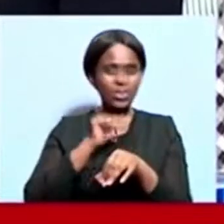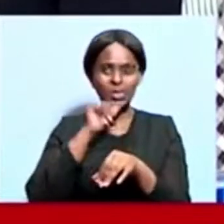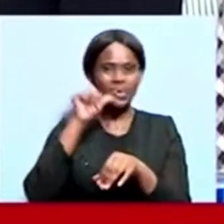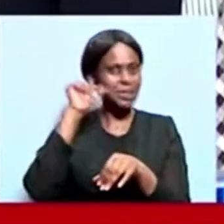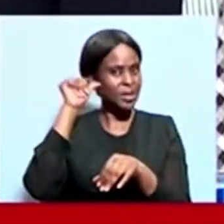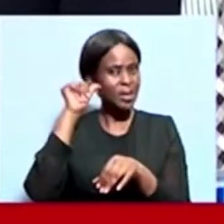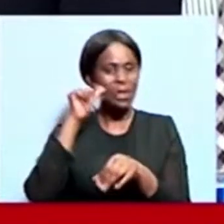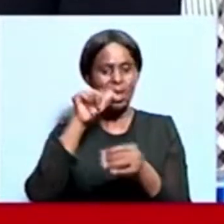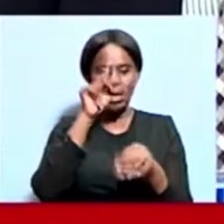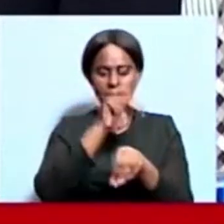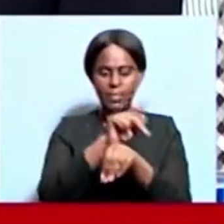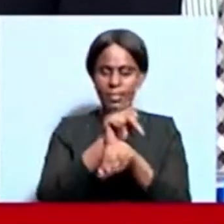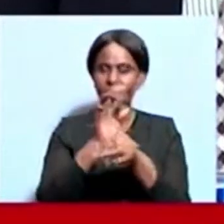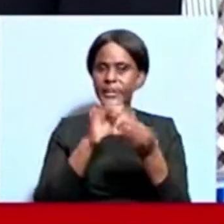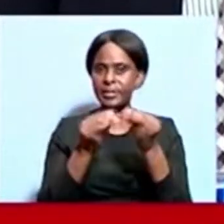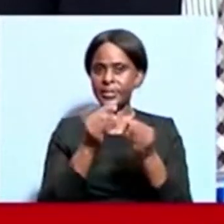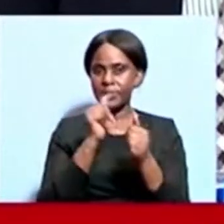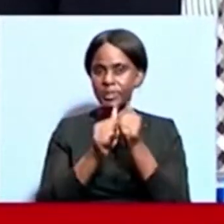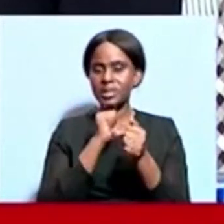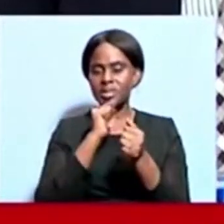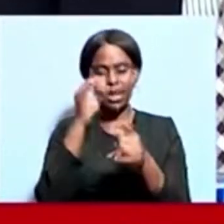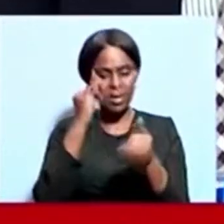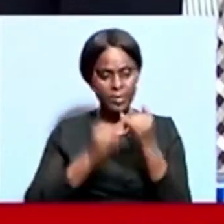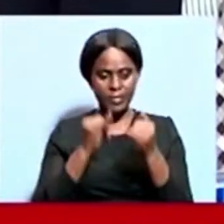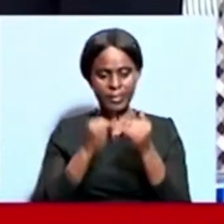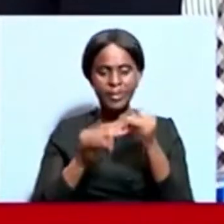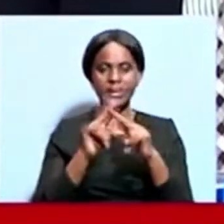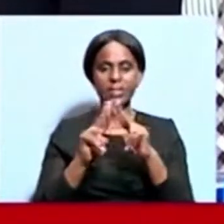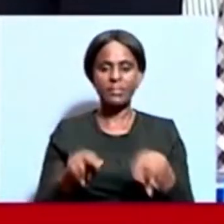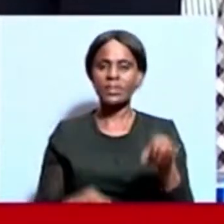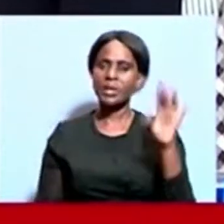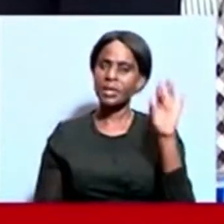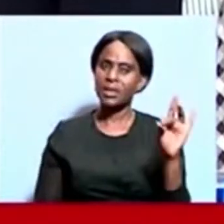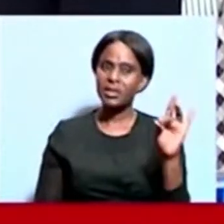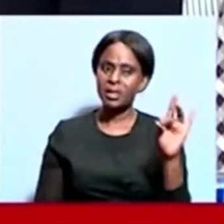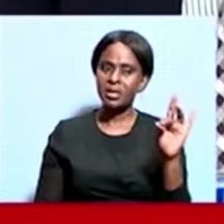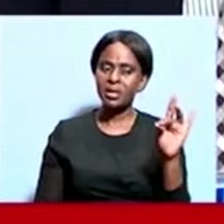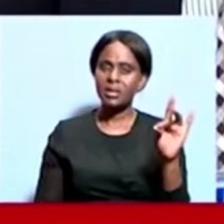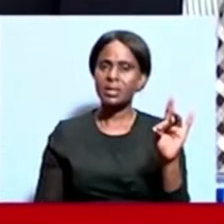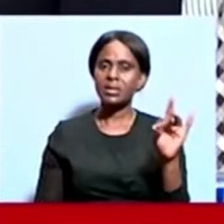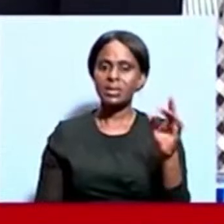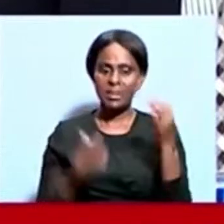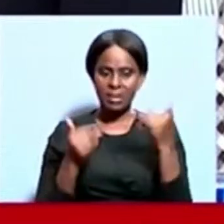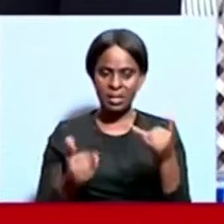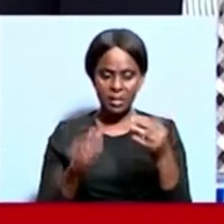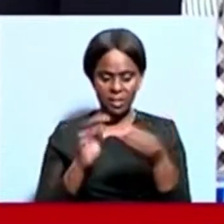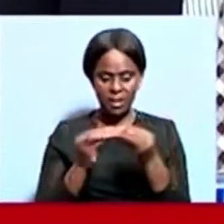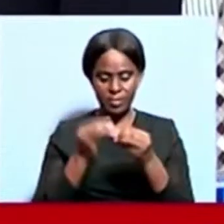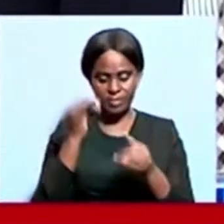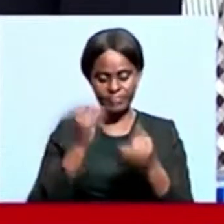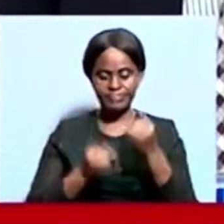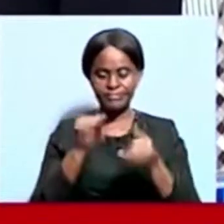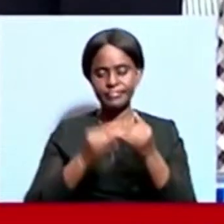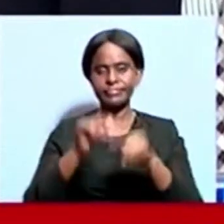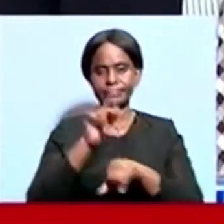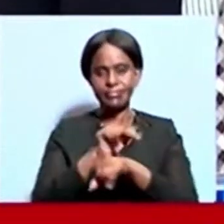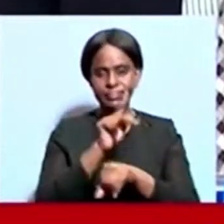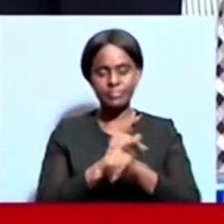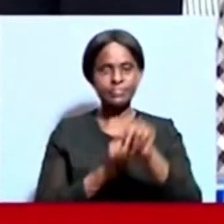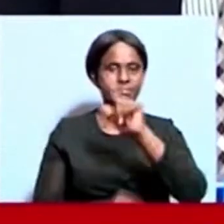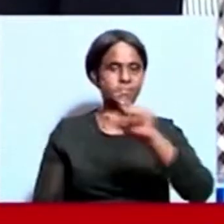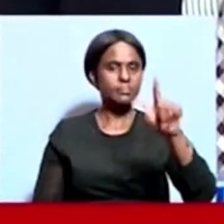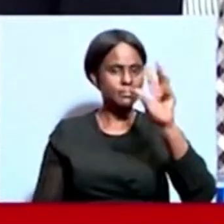that were completed, Chair, were 8. As it stands now, the number of completed projects are